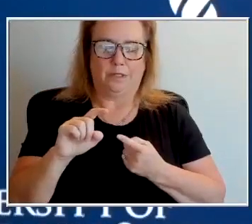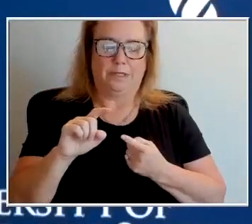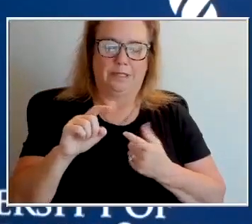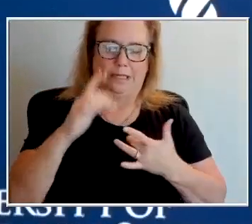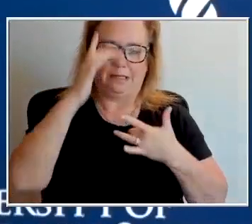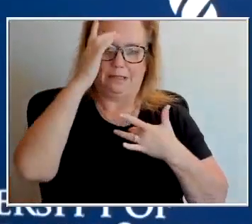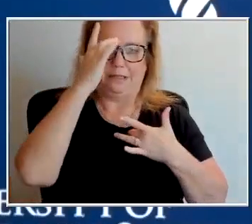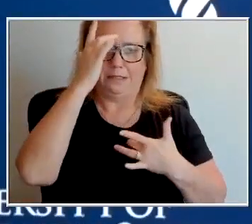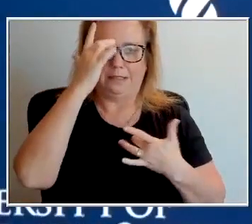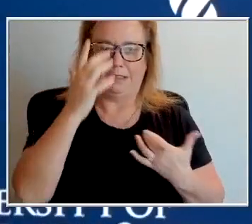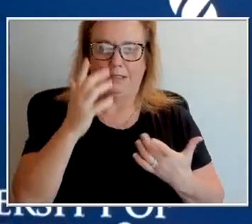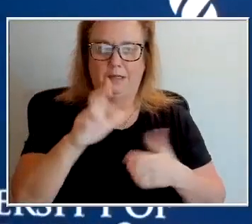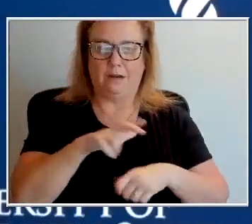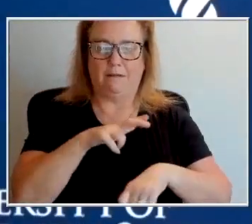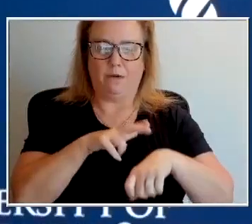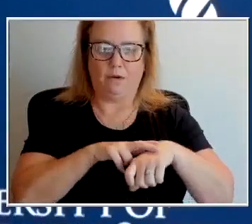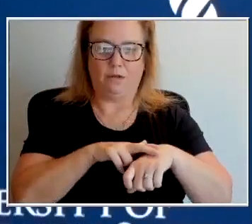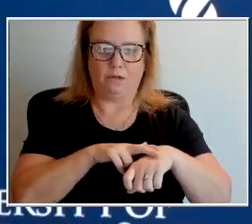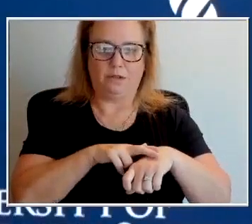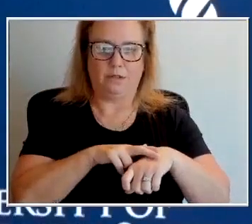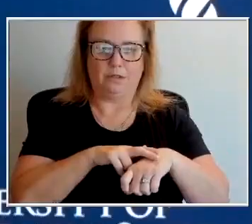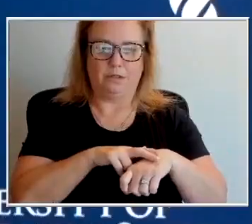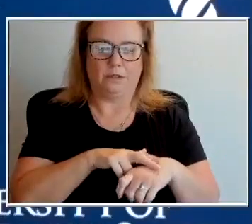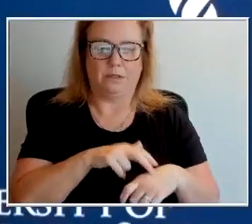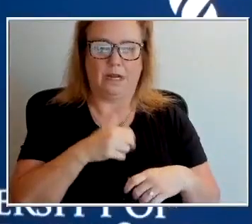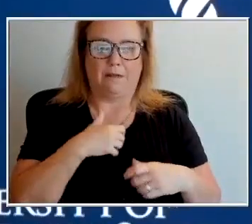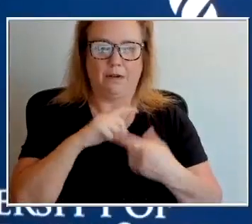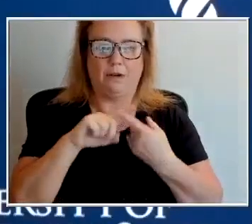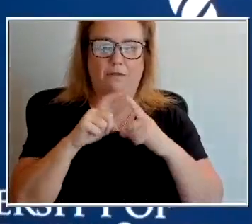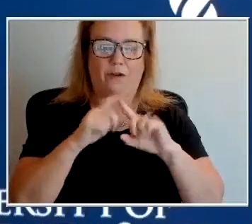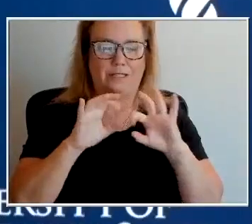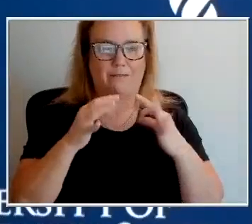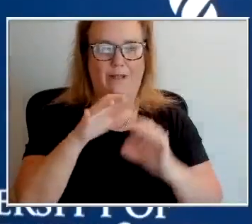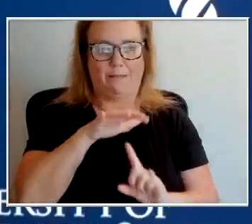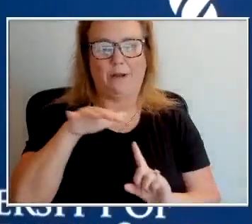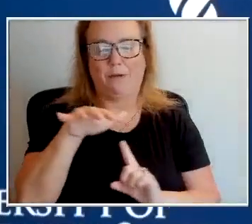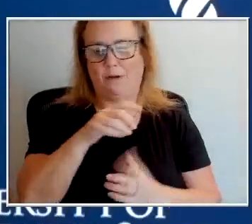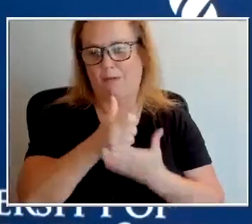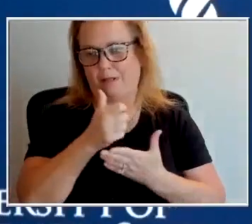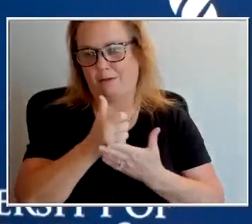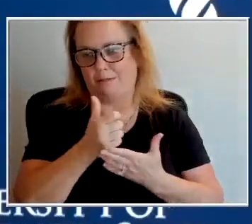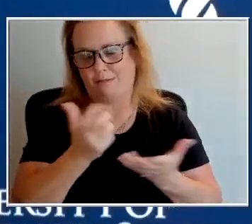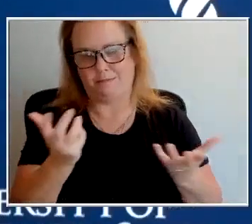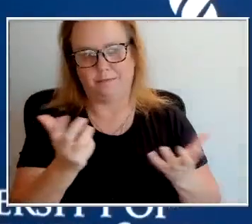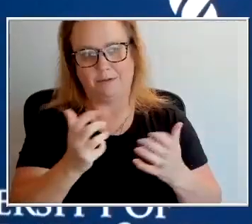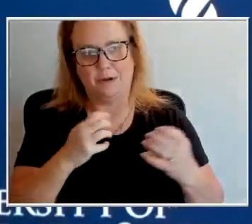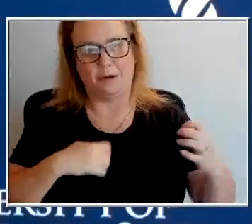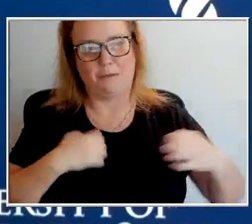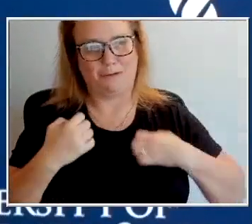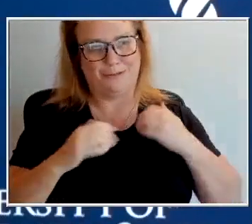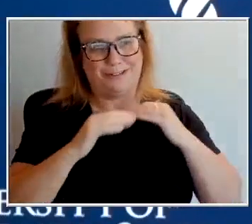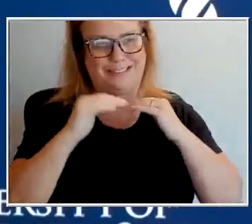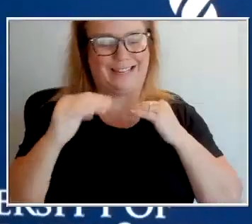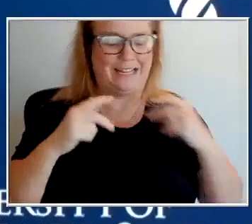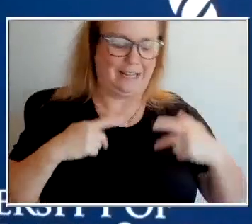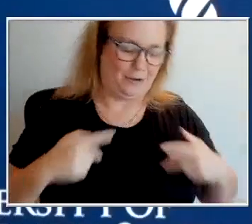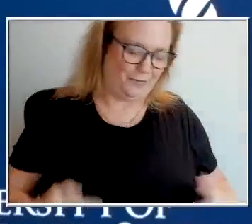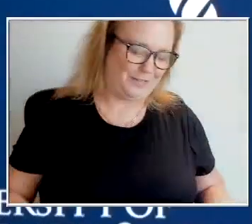illness. And then, of course, just having your friends and family around will help your emotional state, your physical